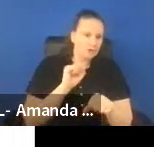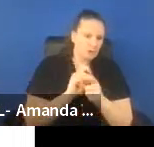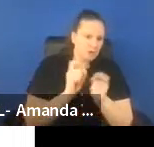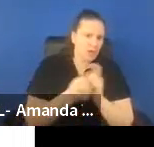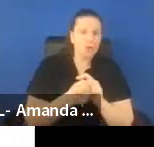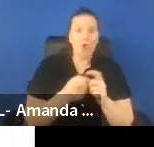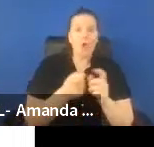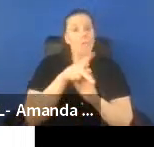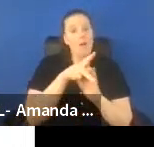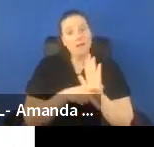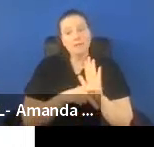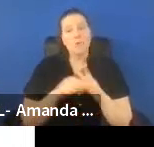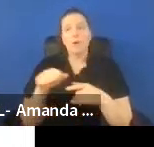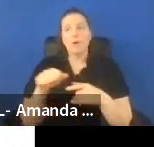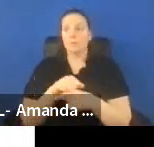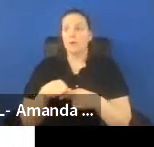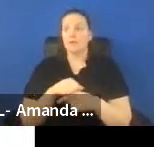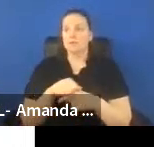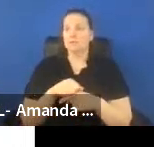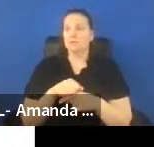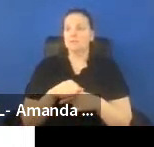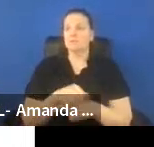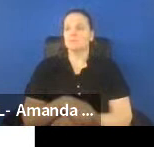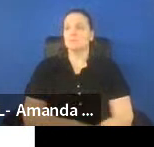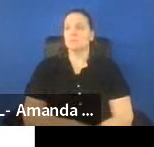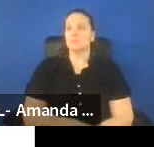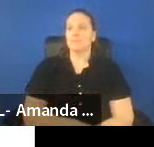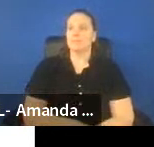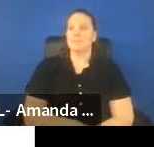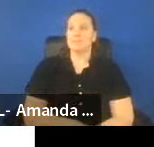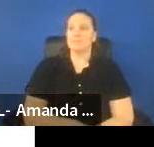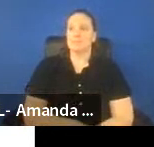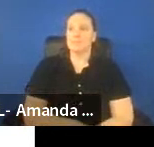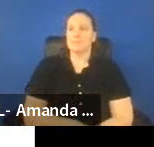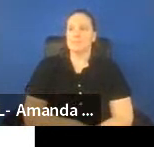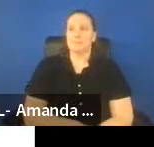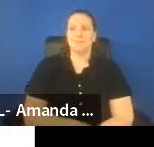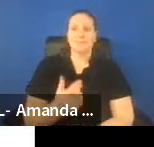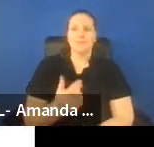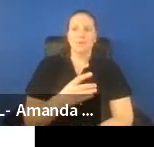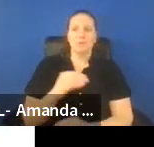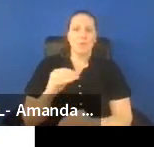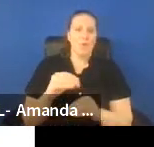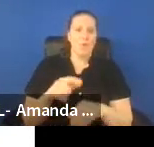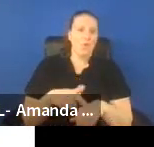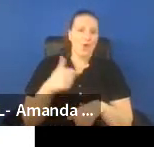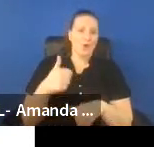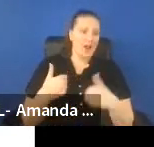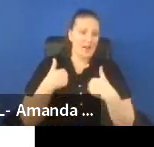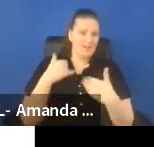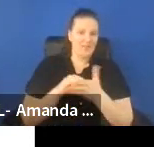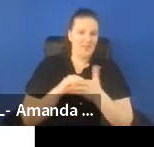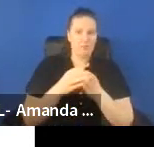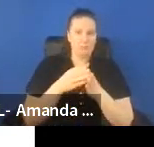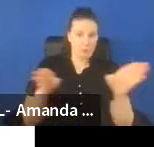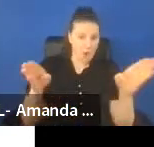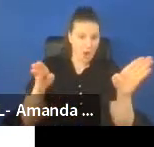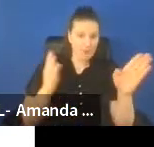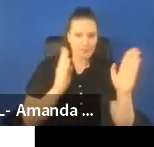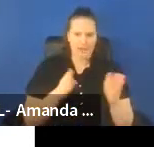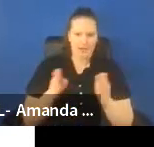or practice is changed. And so it's no longer having that broad